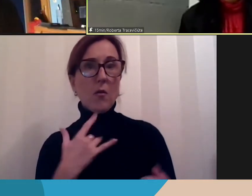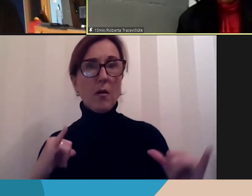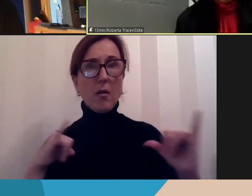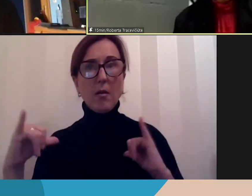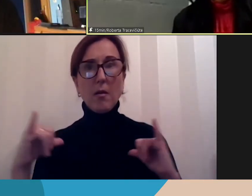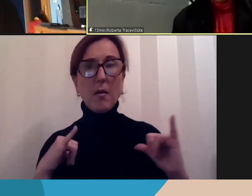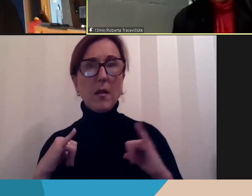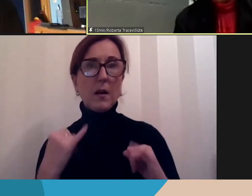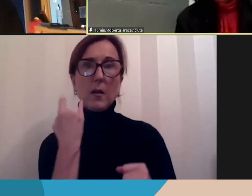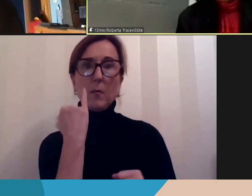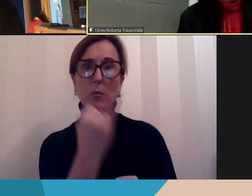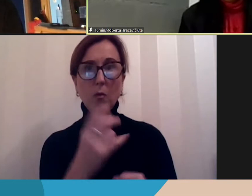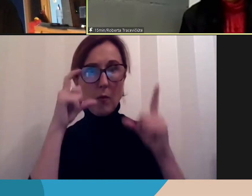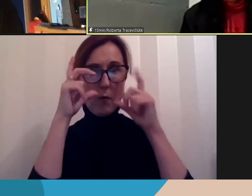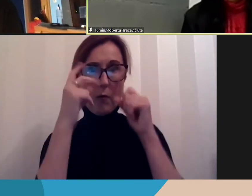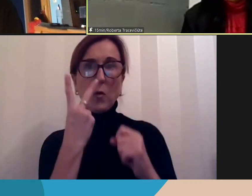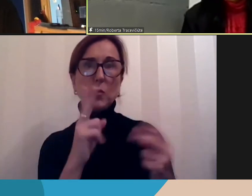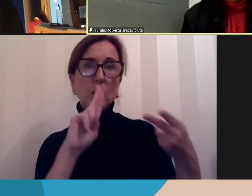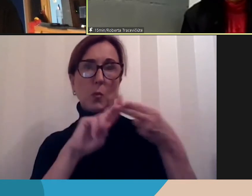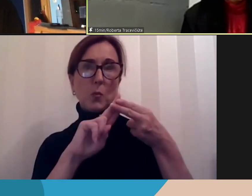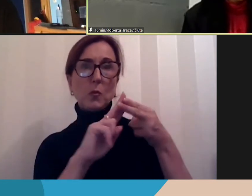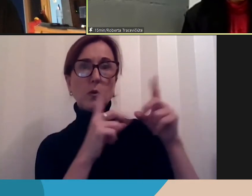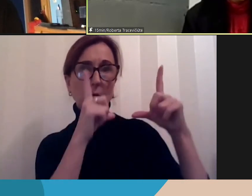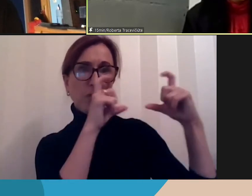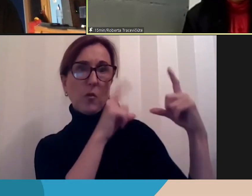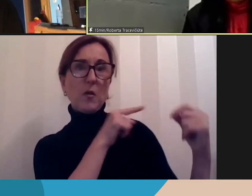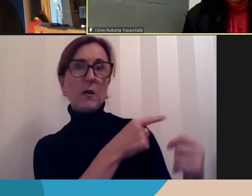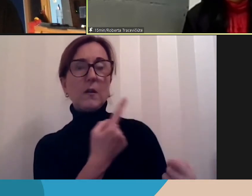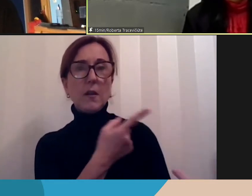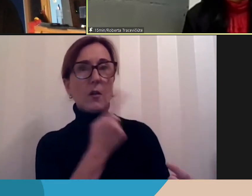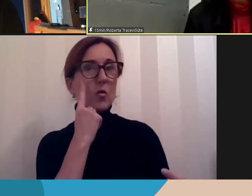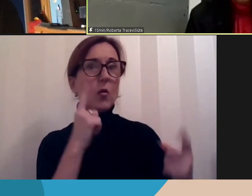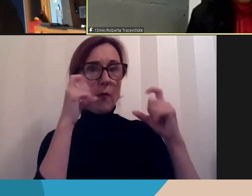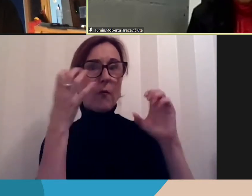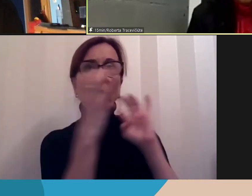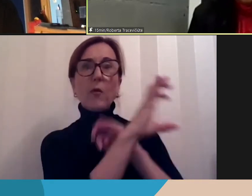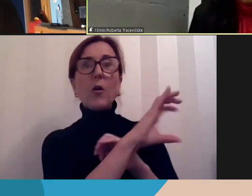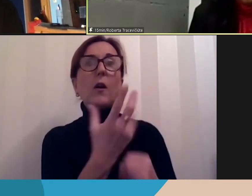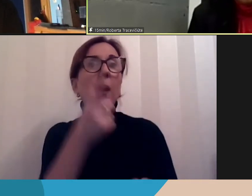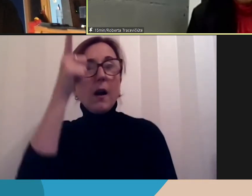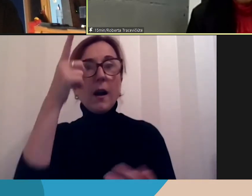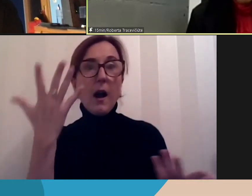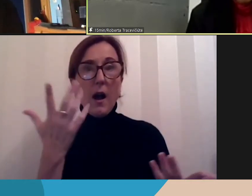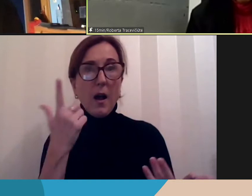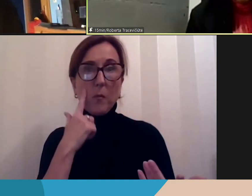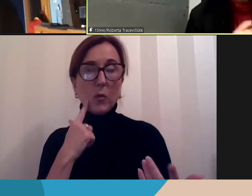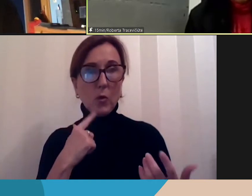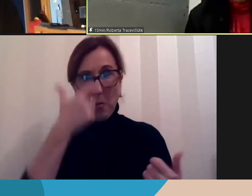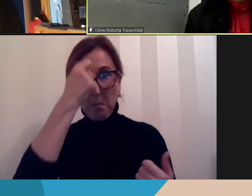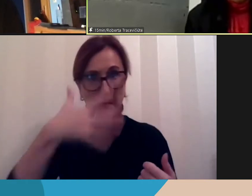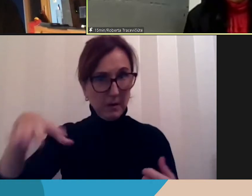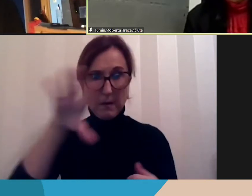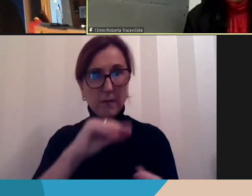called those photographs as an example of eccentric behavior